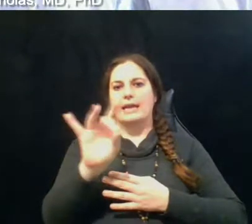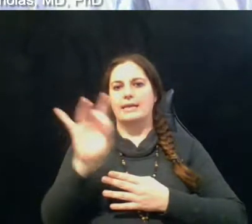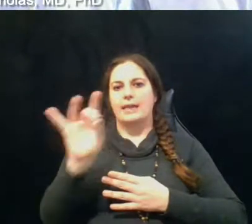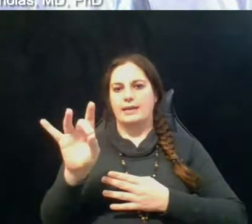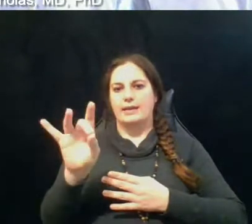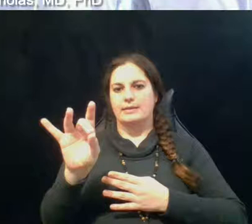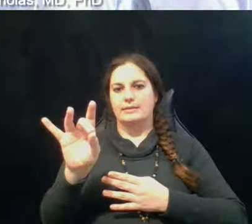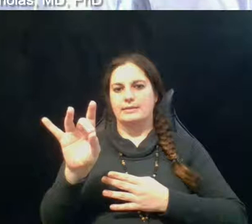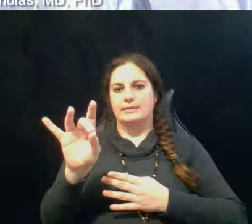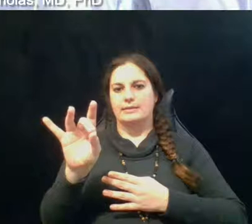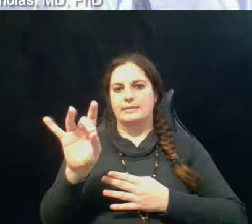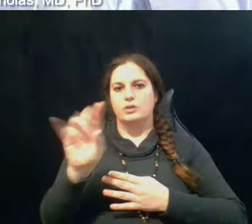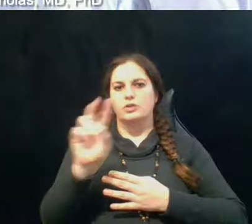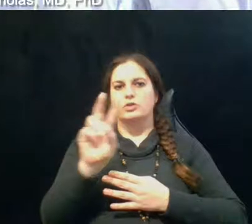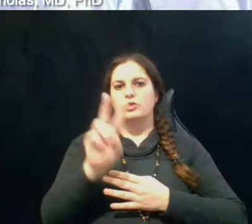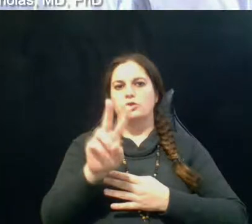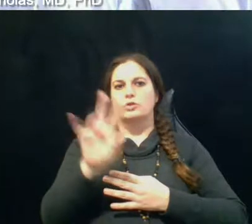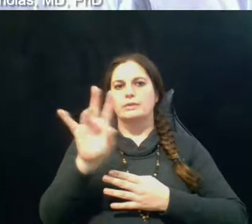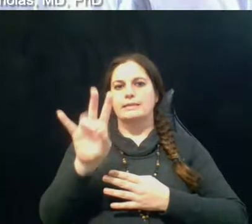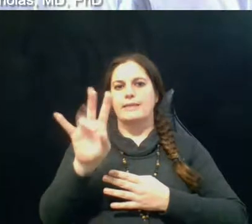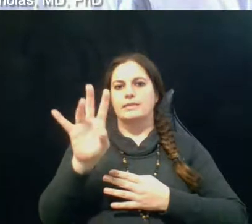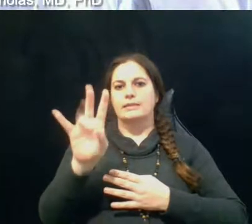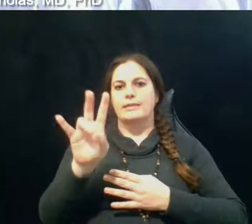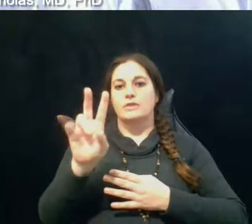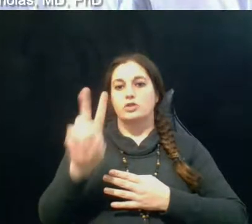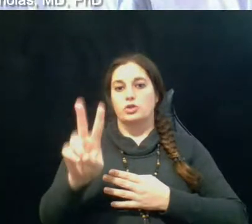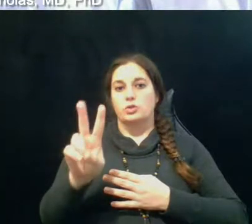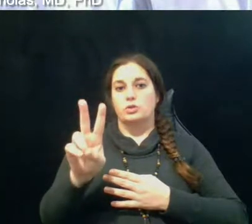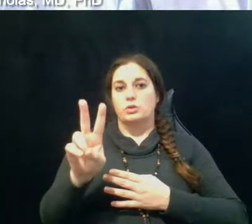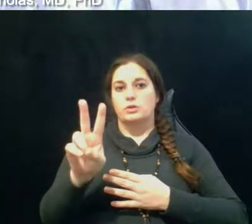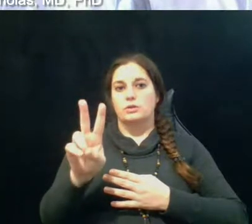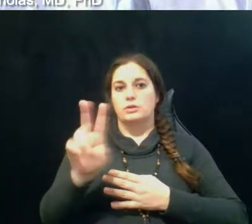844-888-2772. Again, that number is